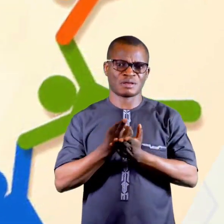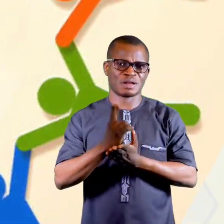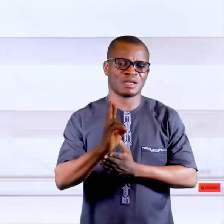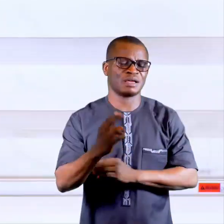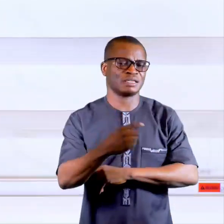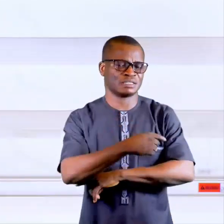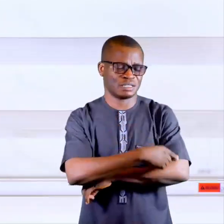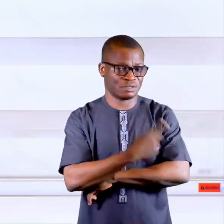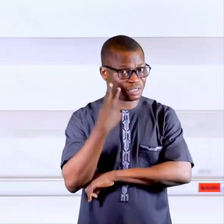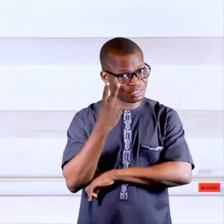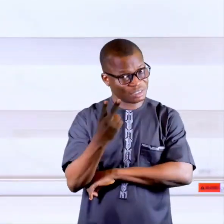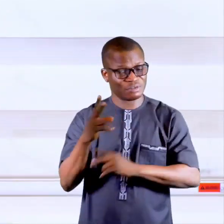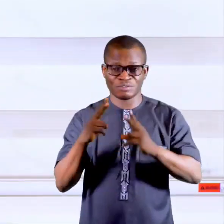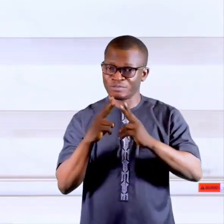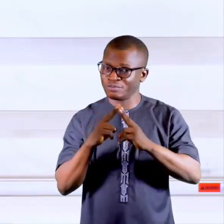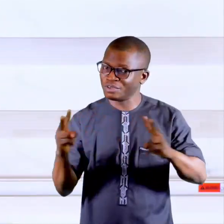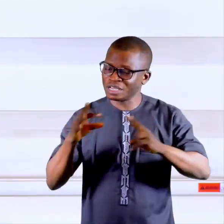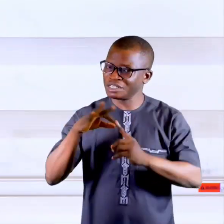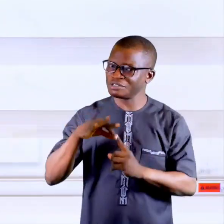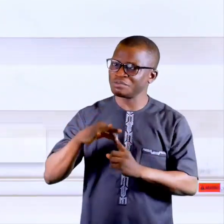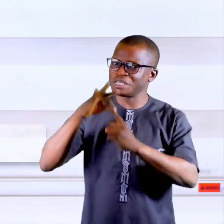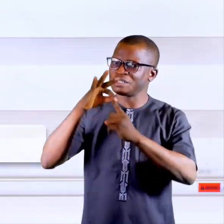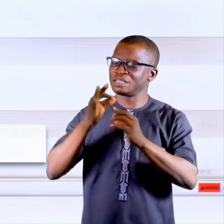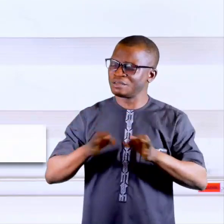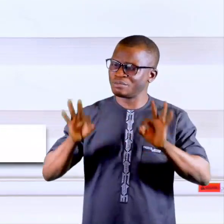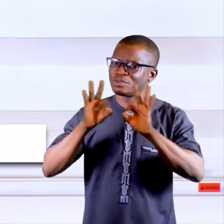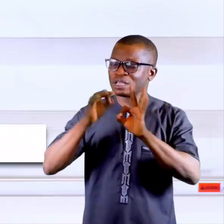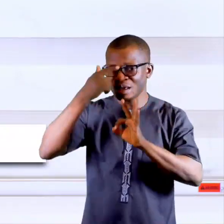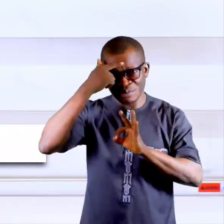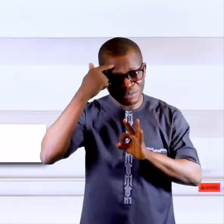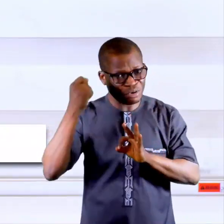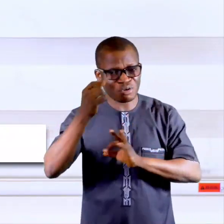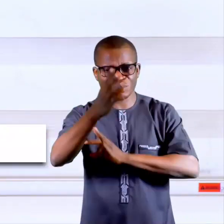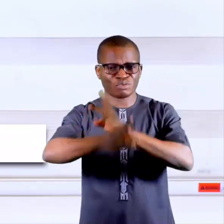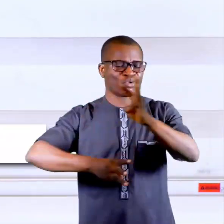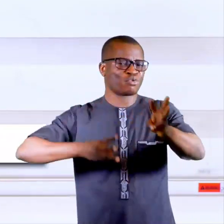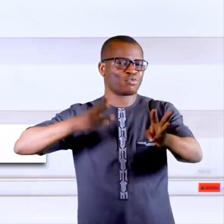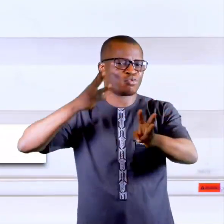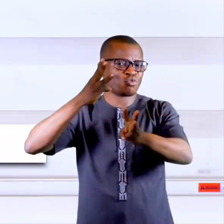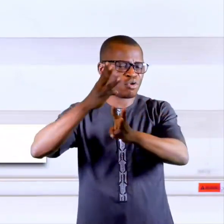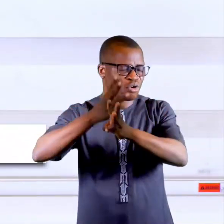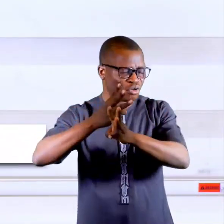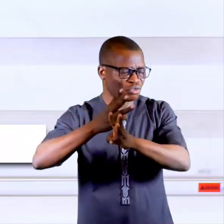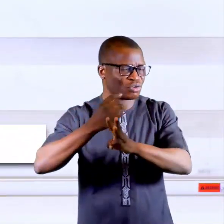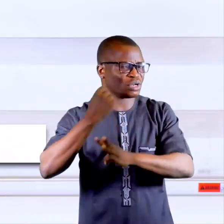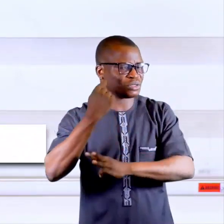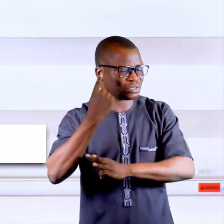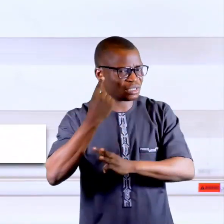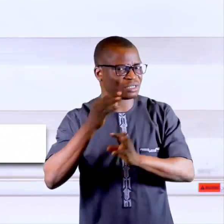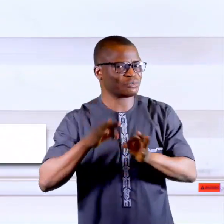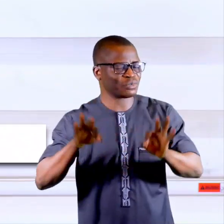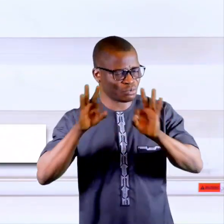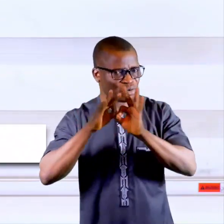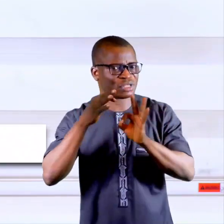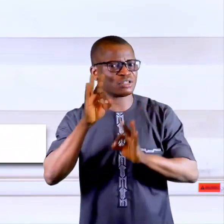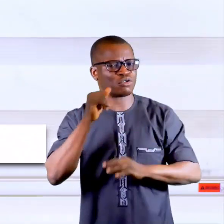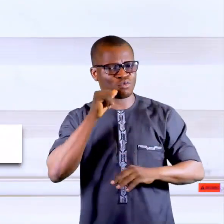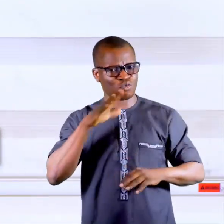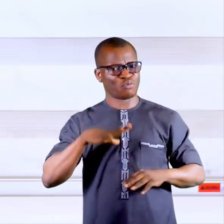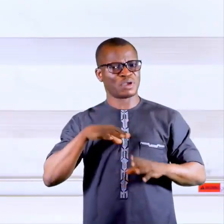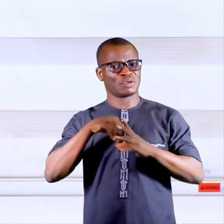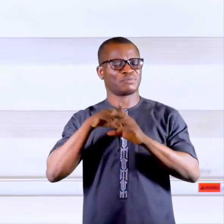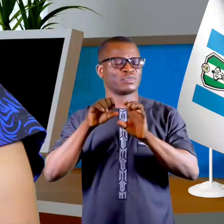Day. So you can see it's very significant because the world acknowledges the importance of women in